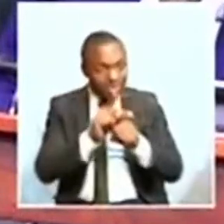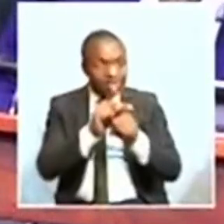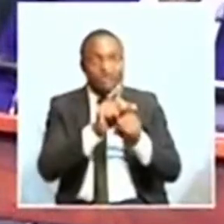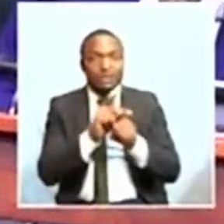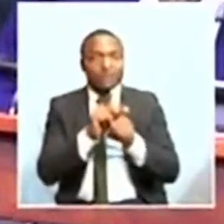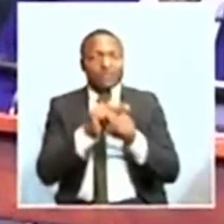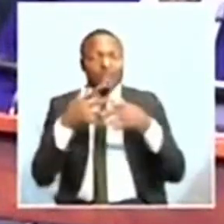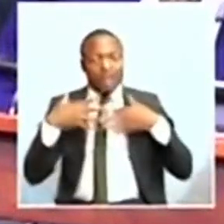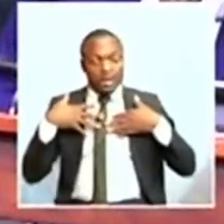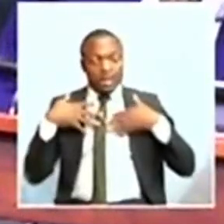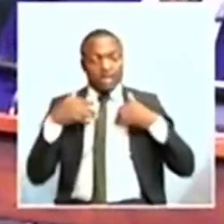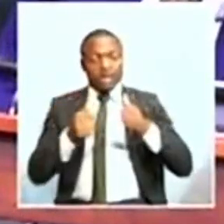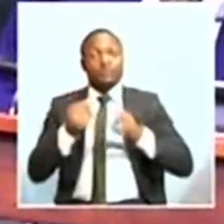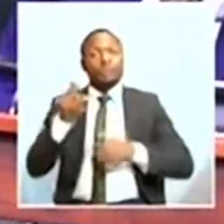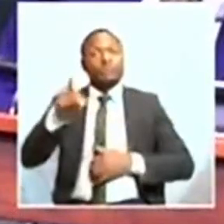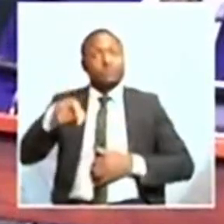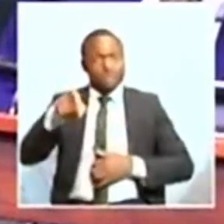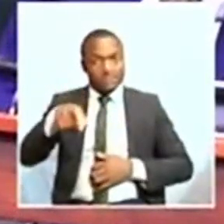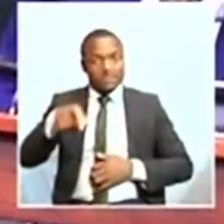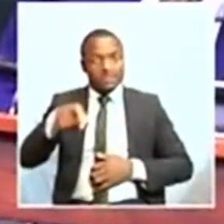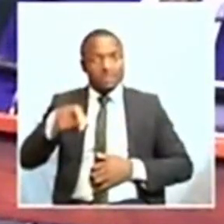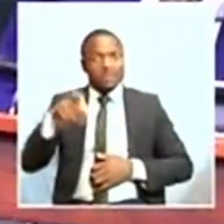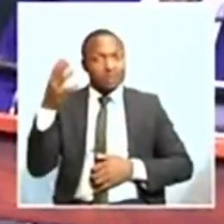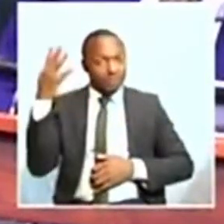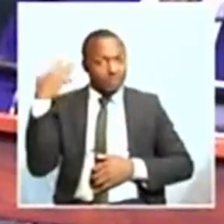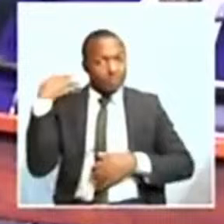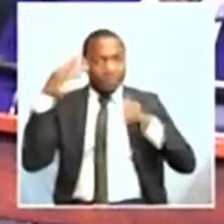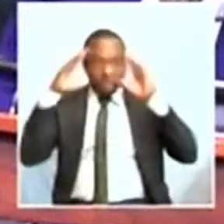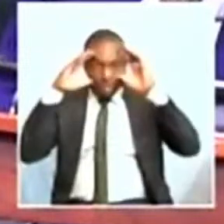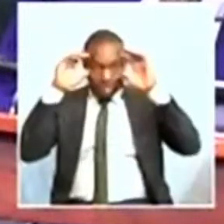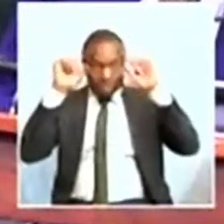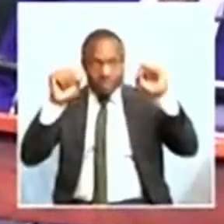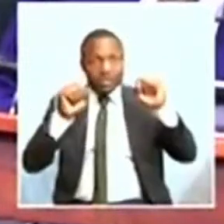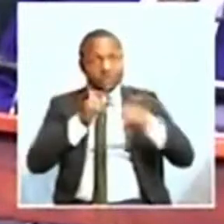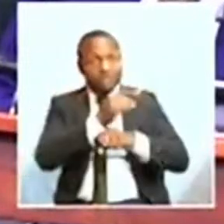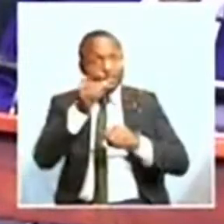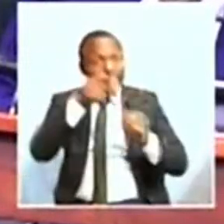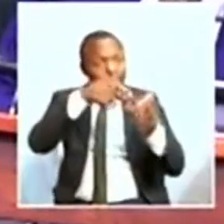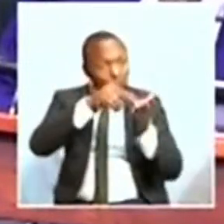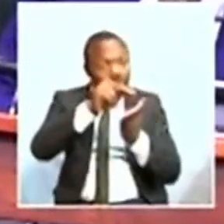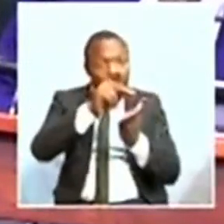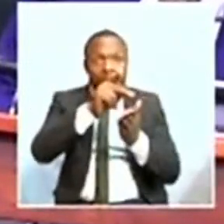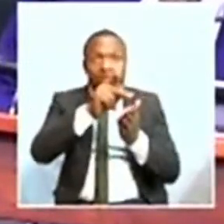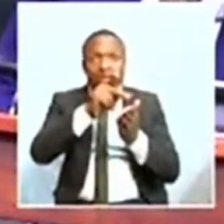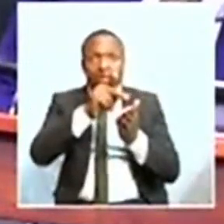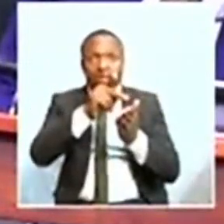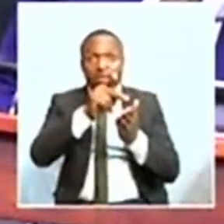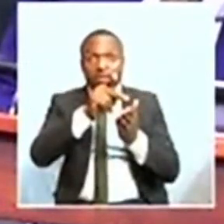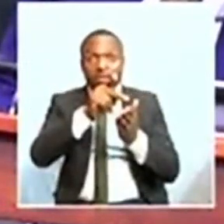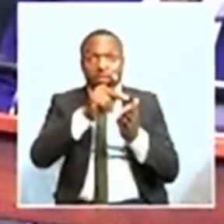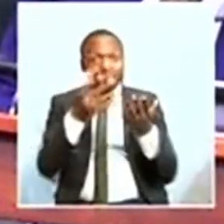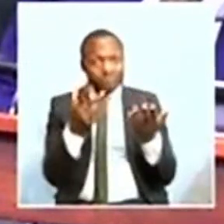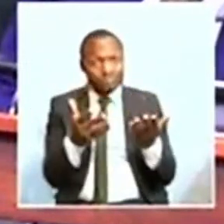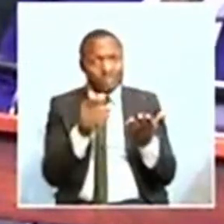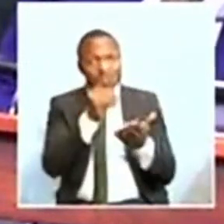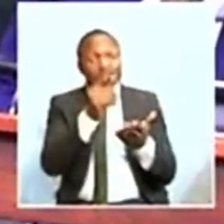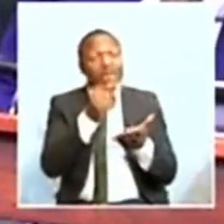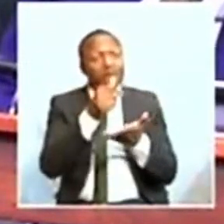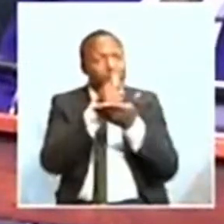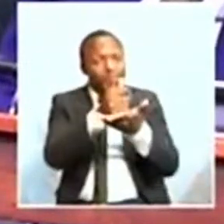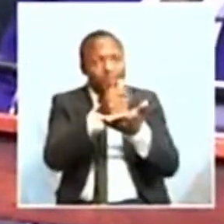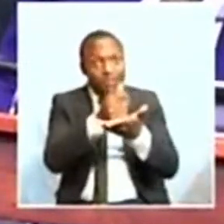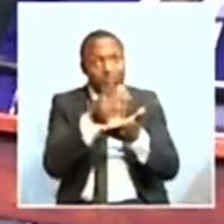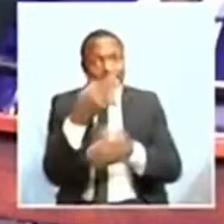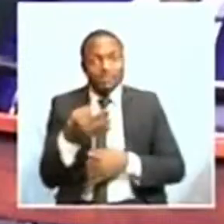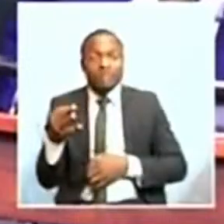medical needs of the former president? Are they the ones paying for him? Are they the ones who are facilitated to the